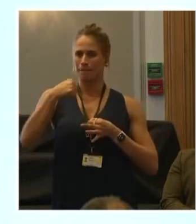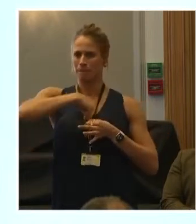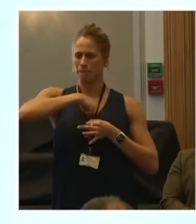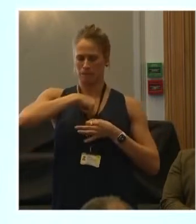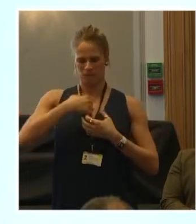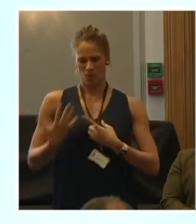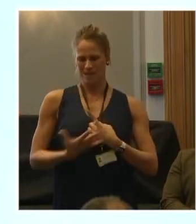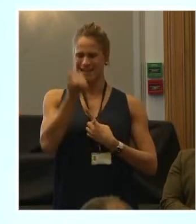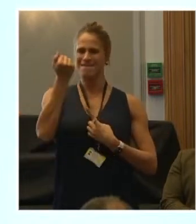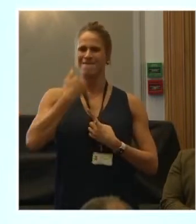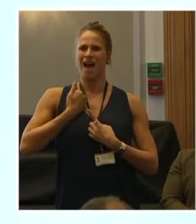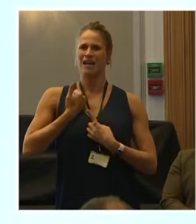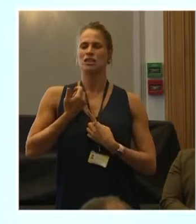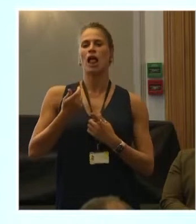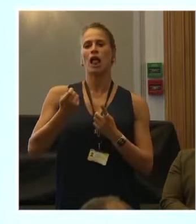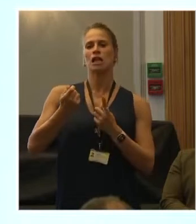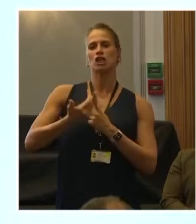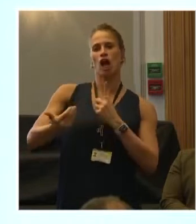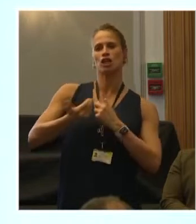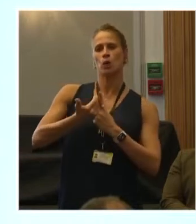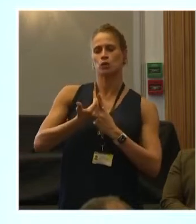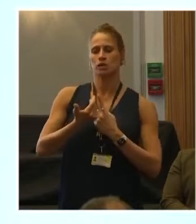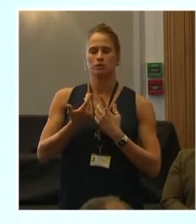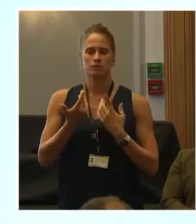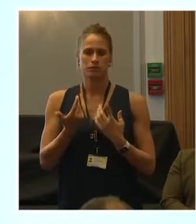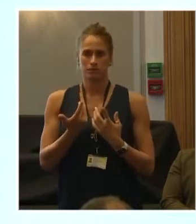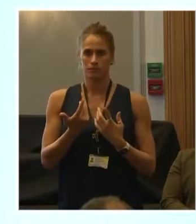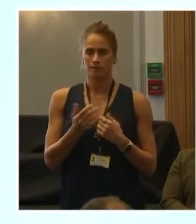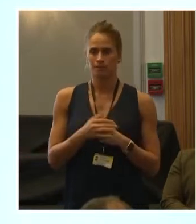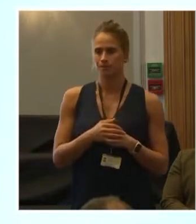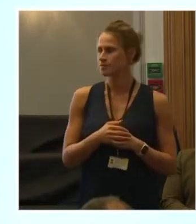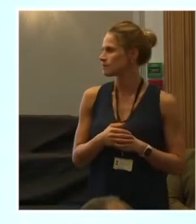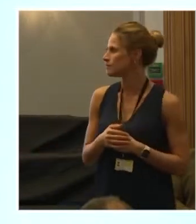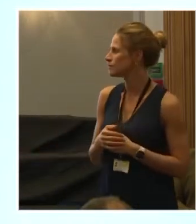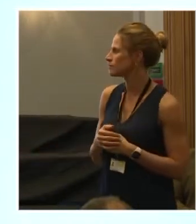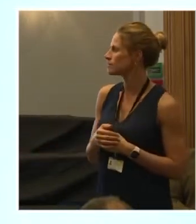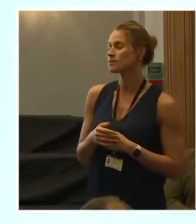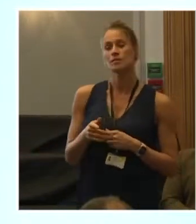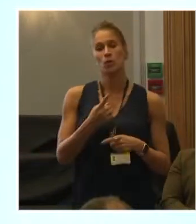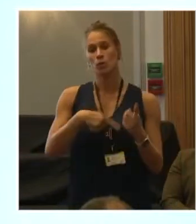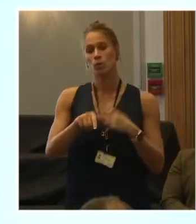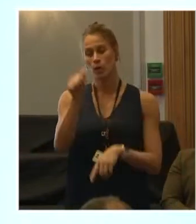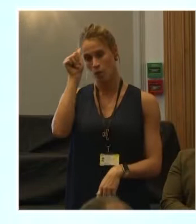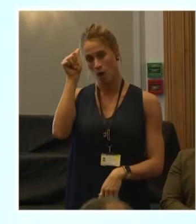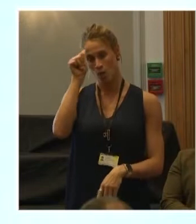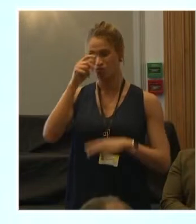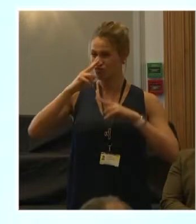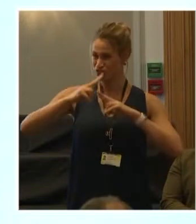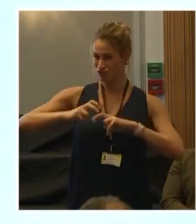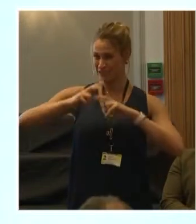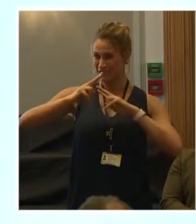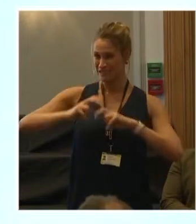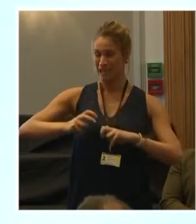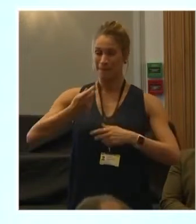target to projects much further along the translational pathway. As we know, research becomes